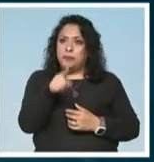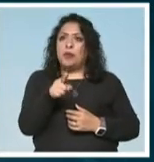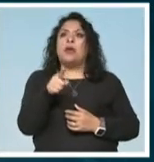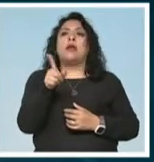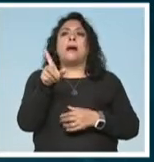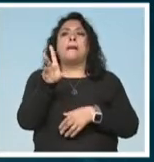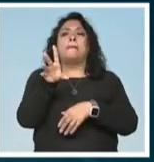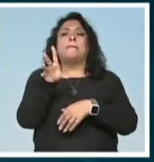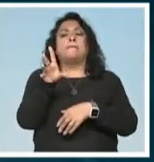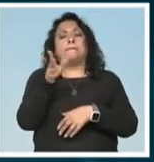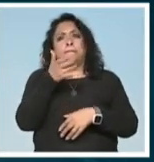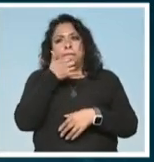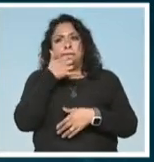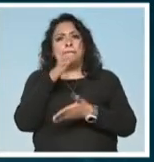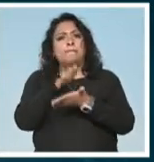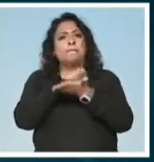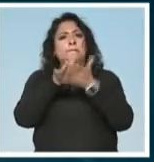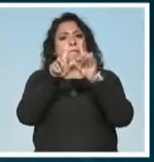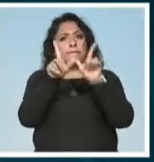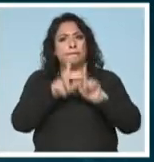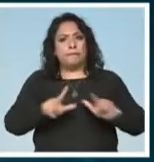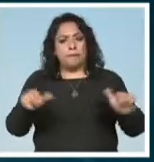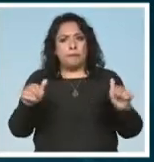is to make peace.